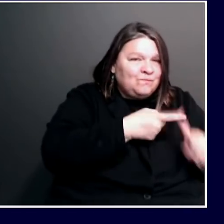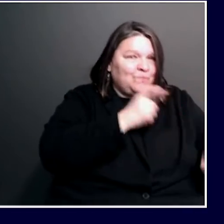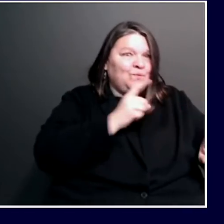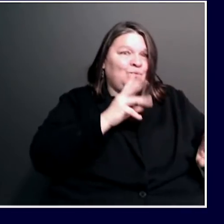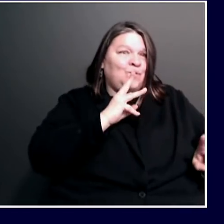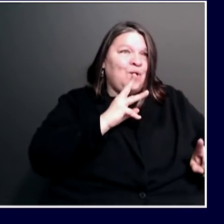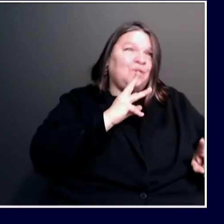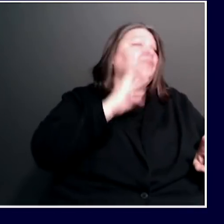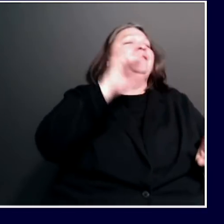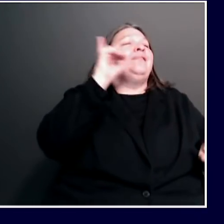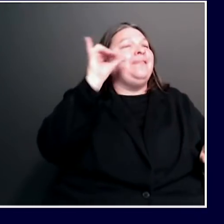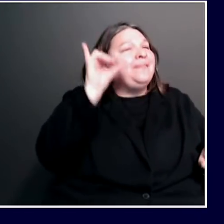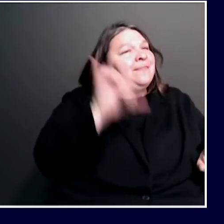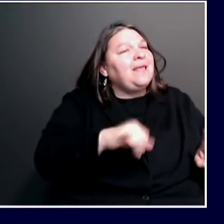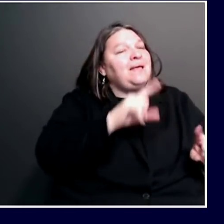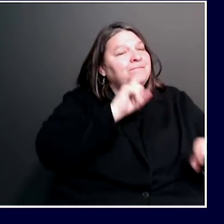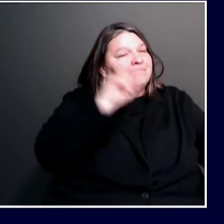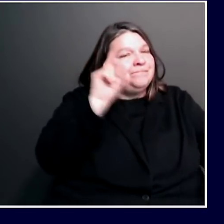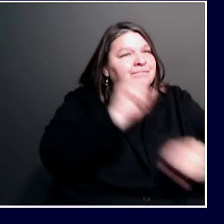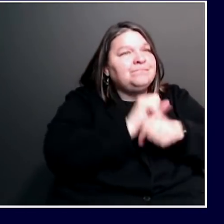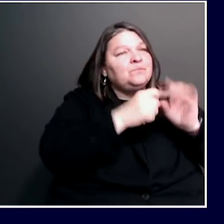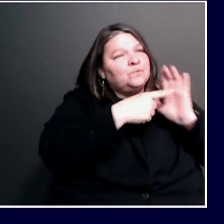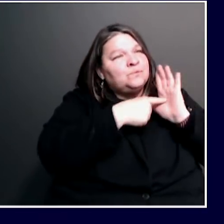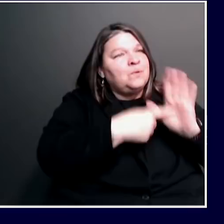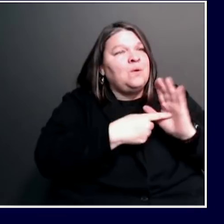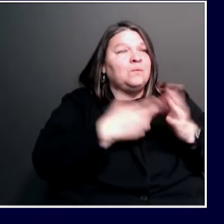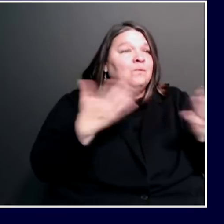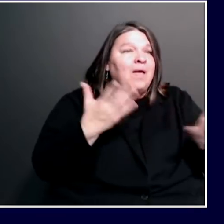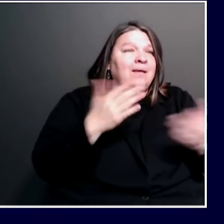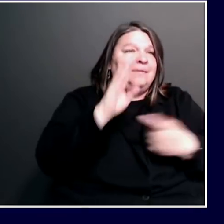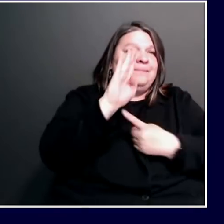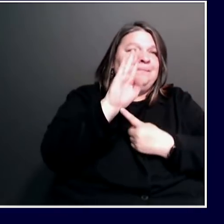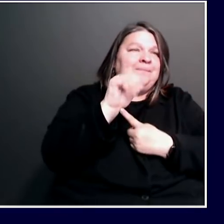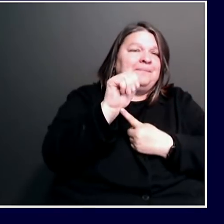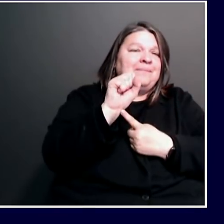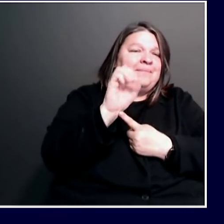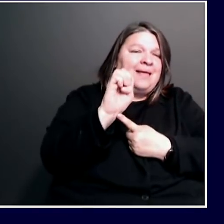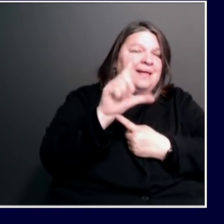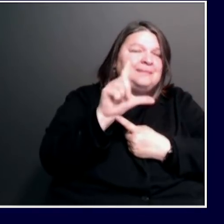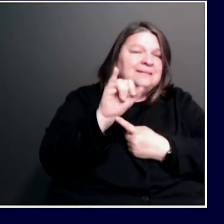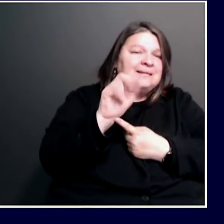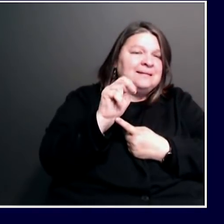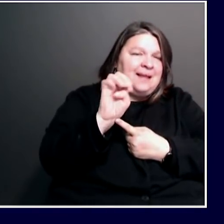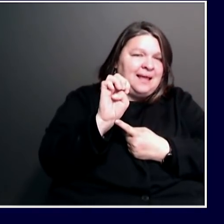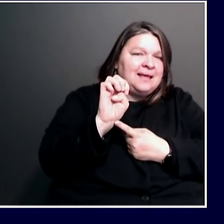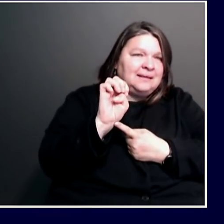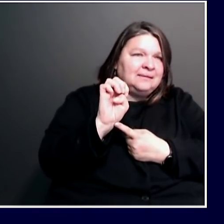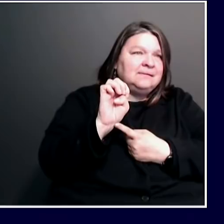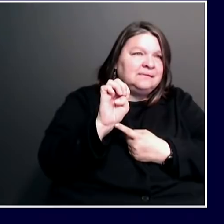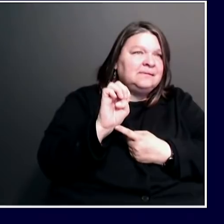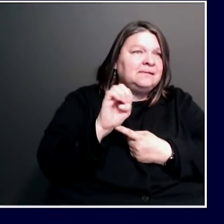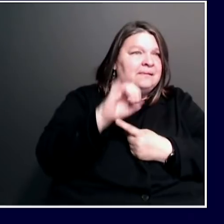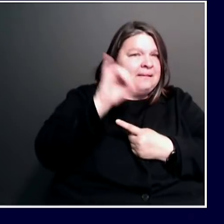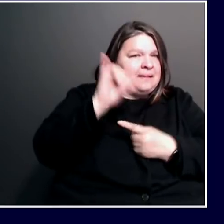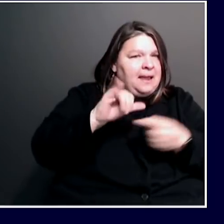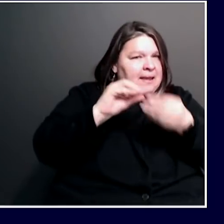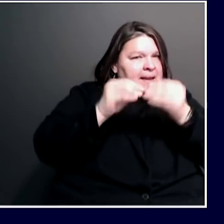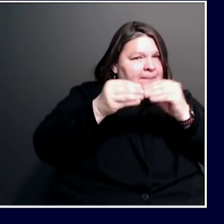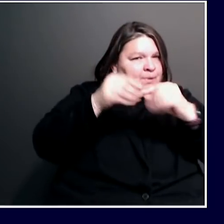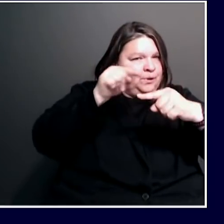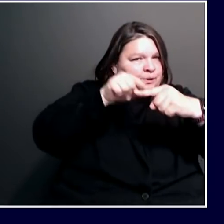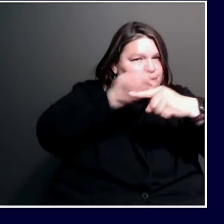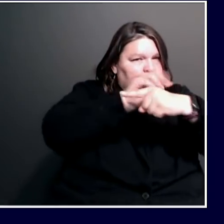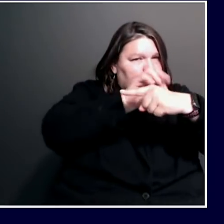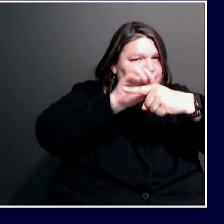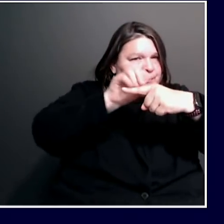population baseline. So that coupled with hospitalizations, I really think those are the metrics that we're going to be looking at. Okay. I